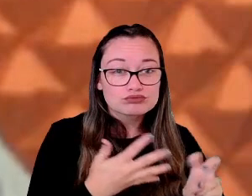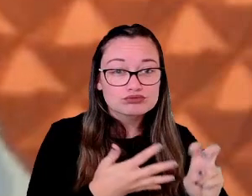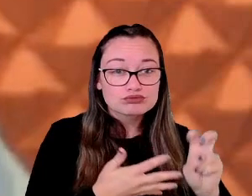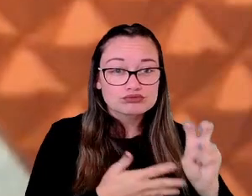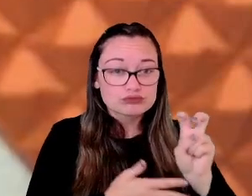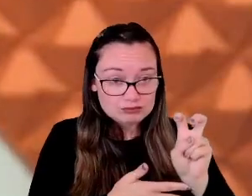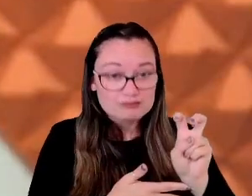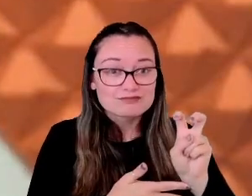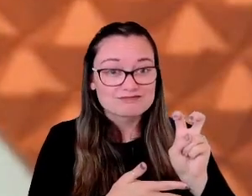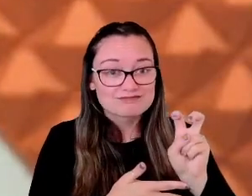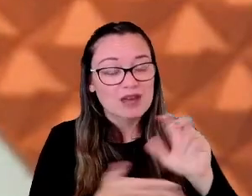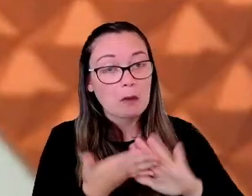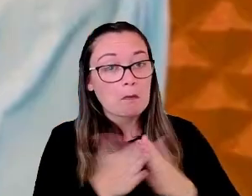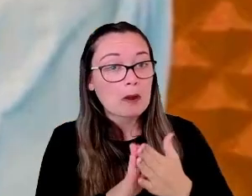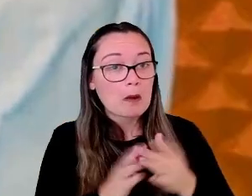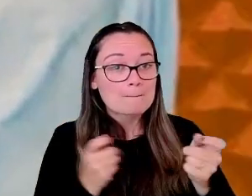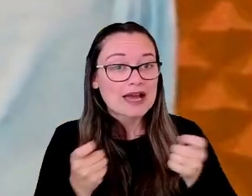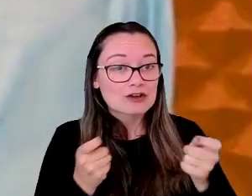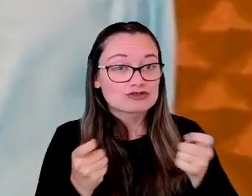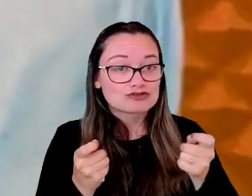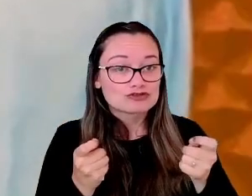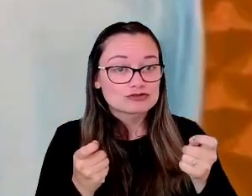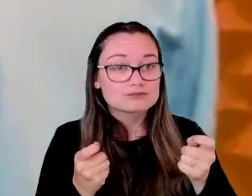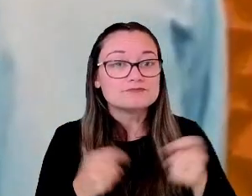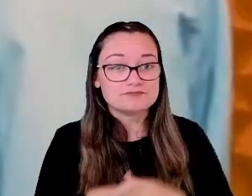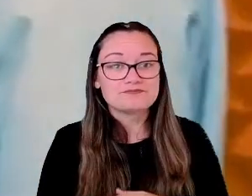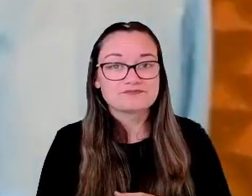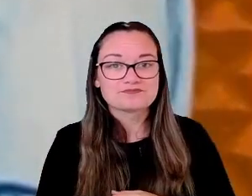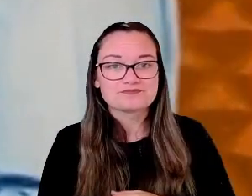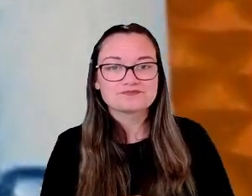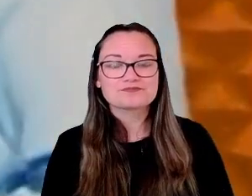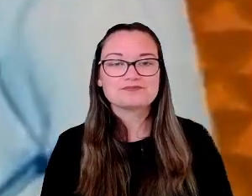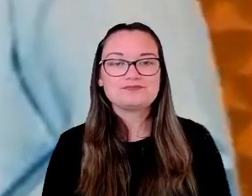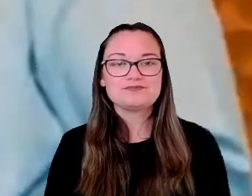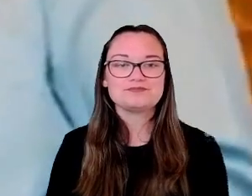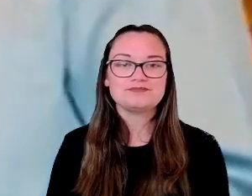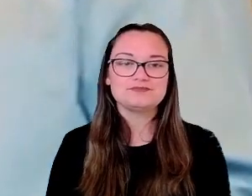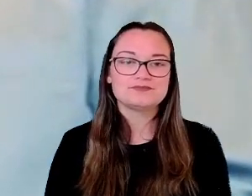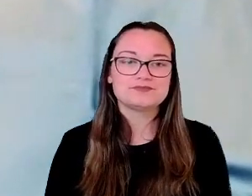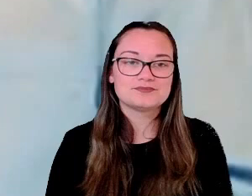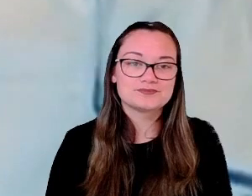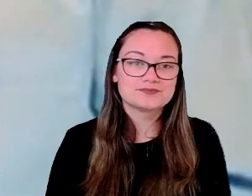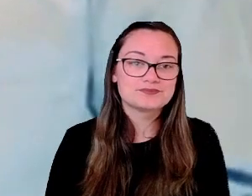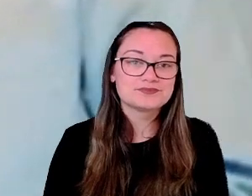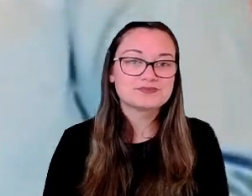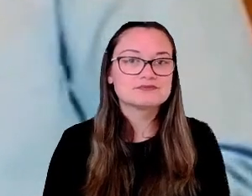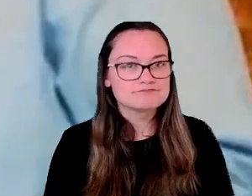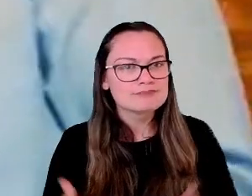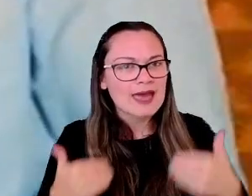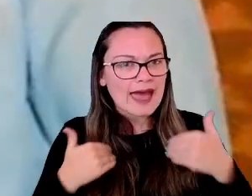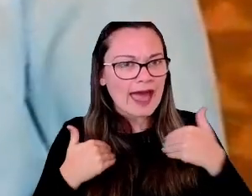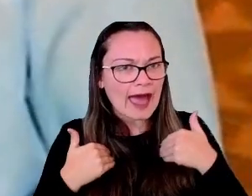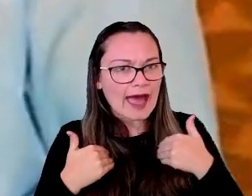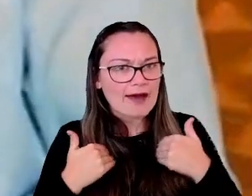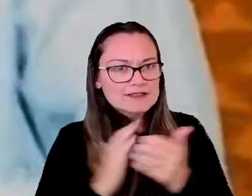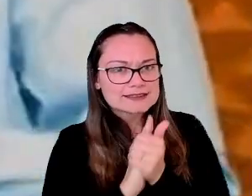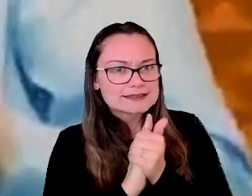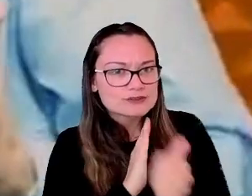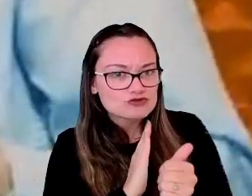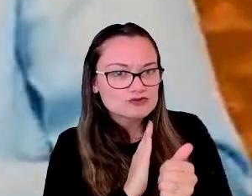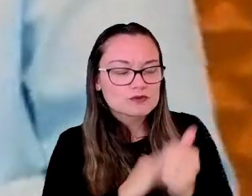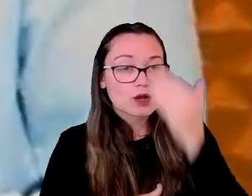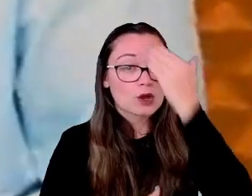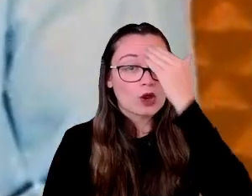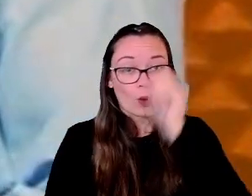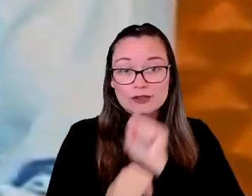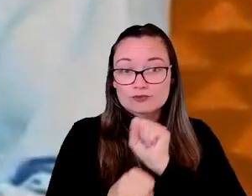push you towards a managerial role. But agriculture experience is huge. Having the skills, knowing the job. And this